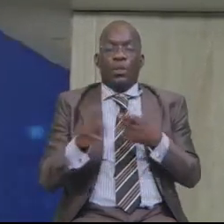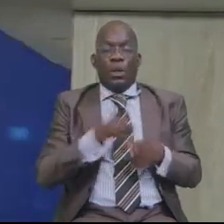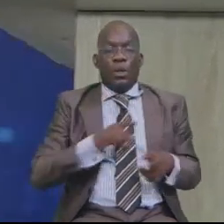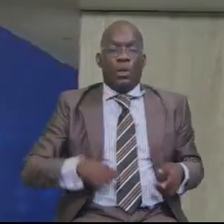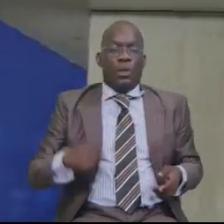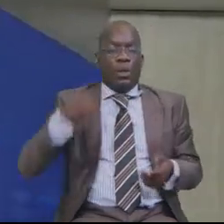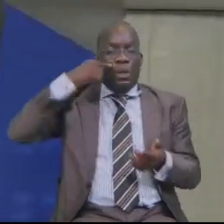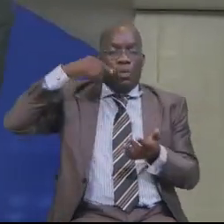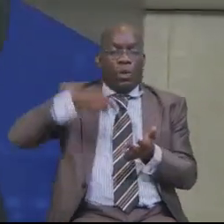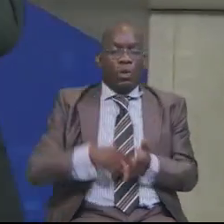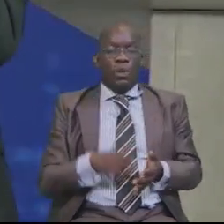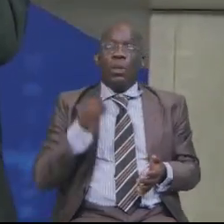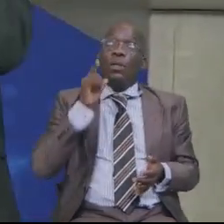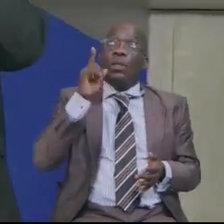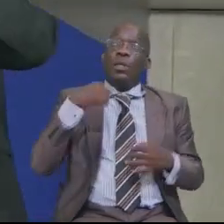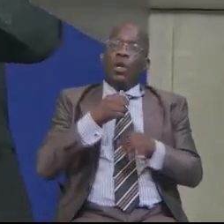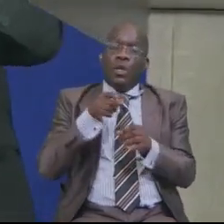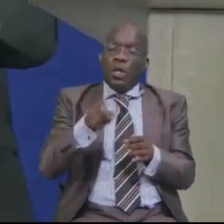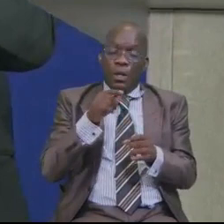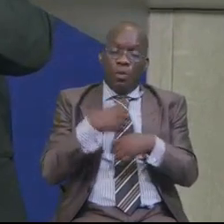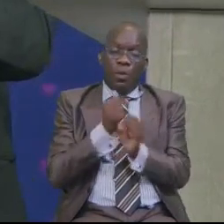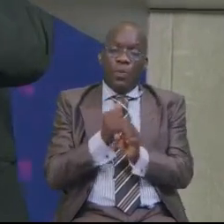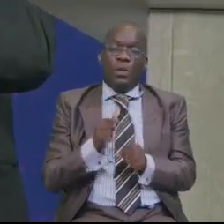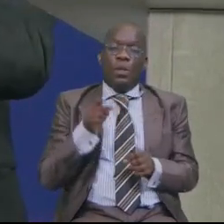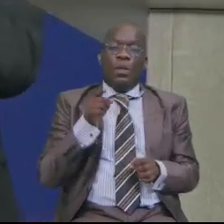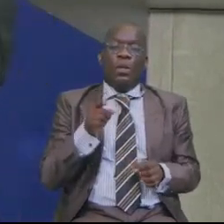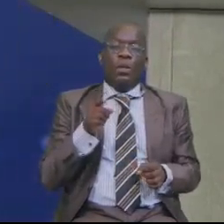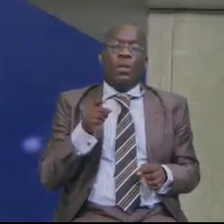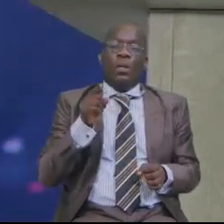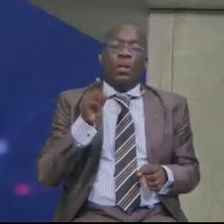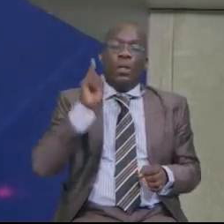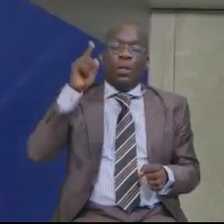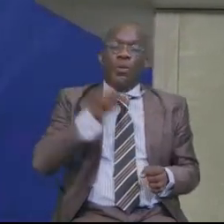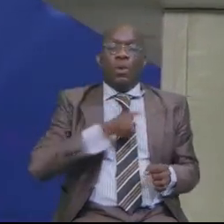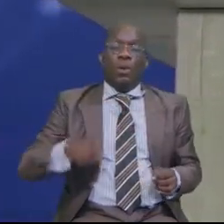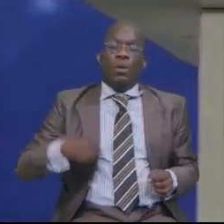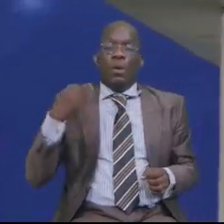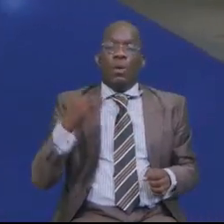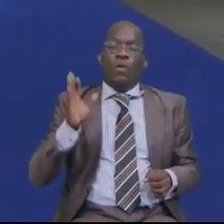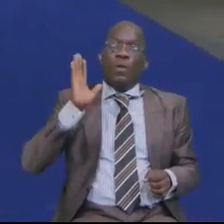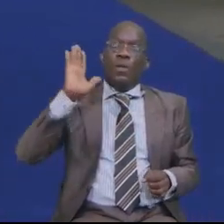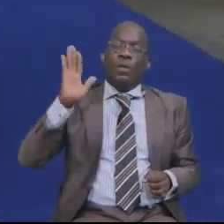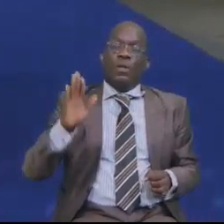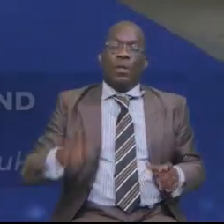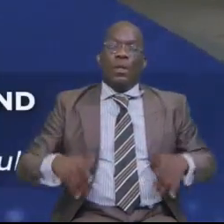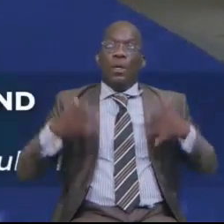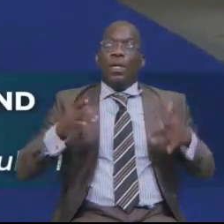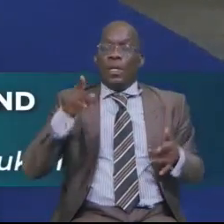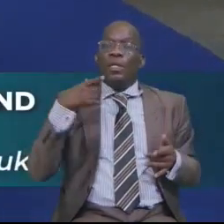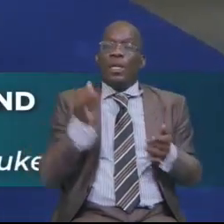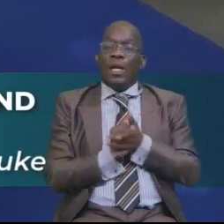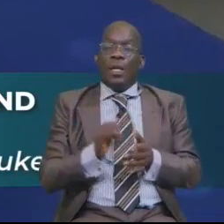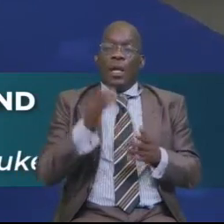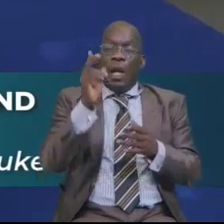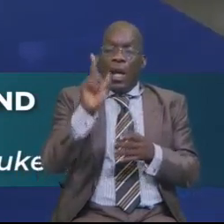made him now the Lord of his life. It says, the half of my goods I give to the